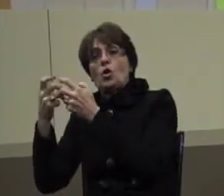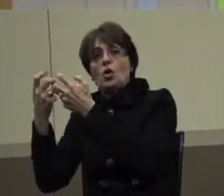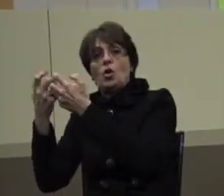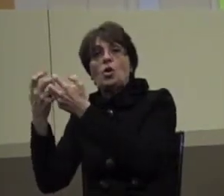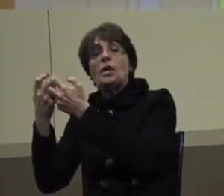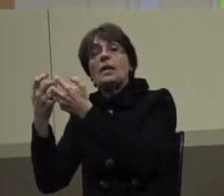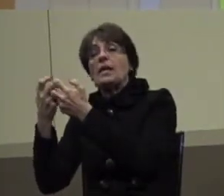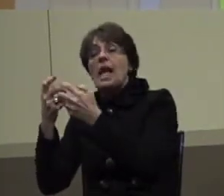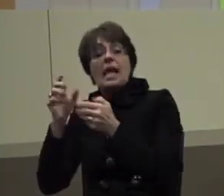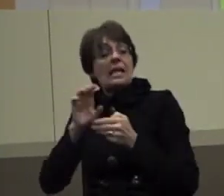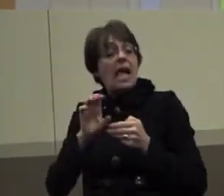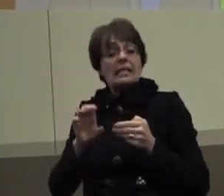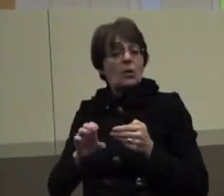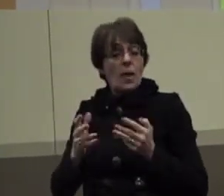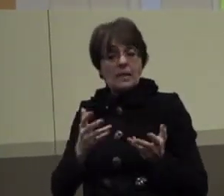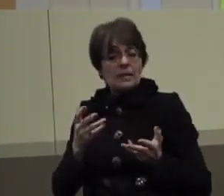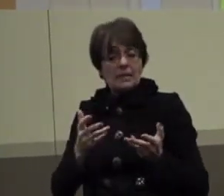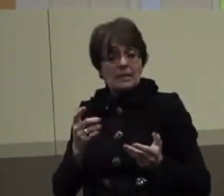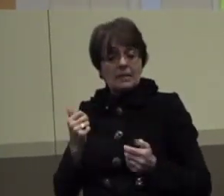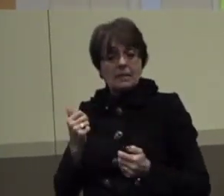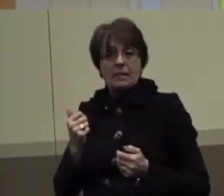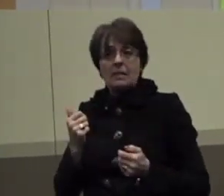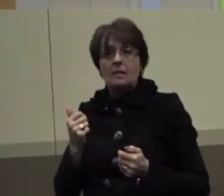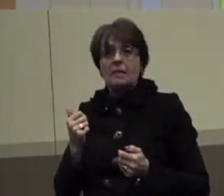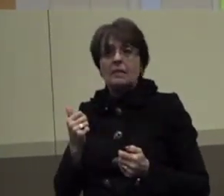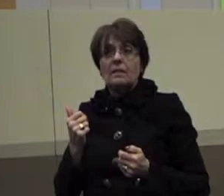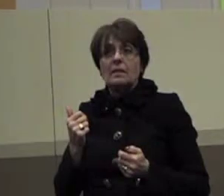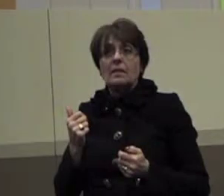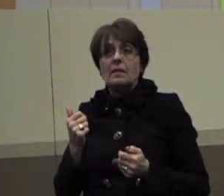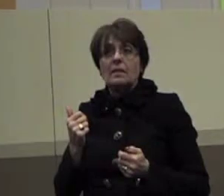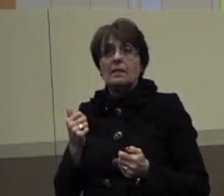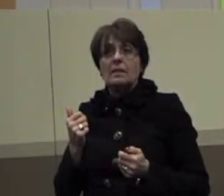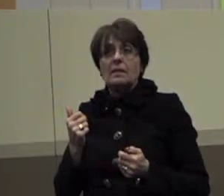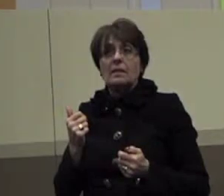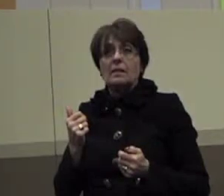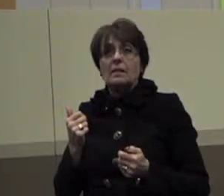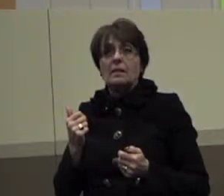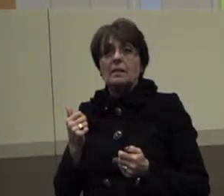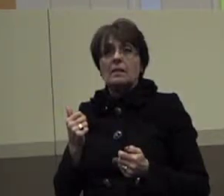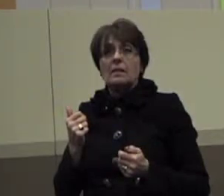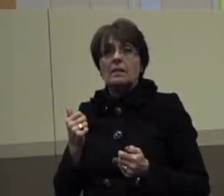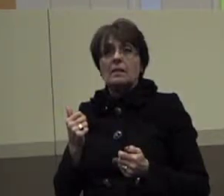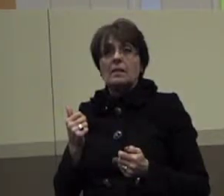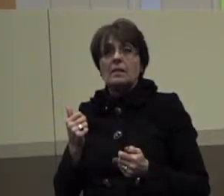consequence. Backspace. B.